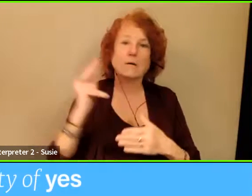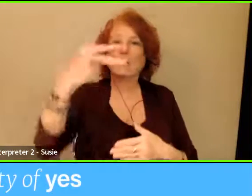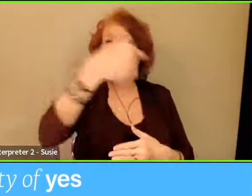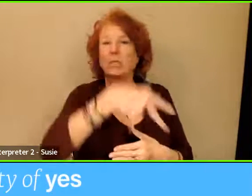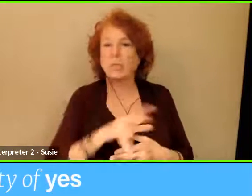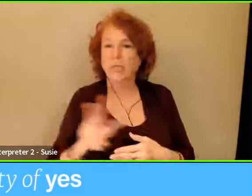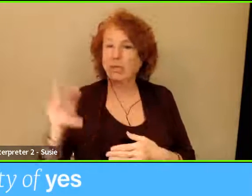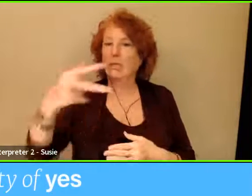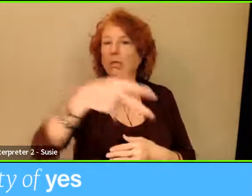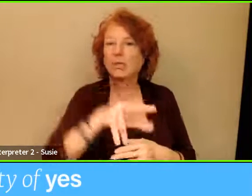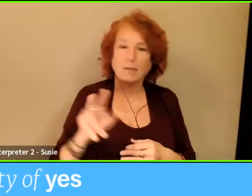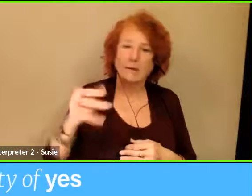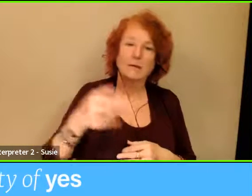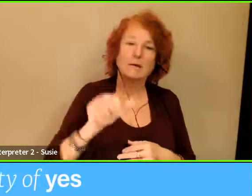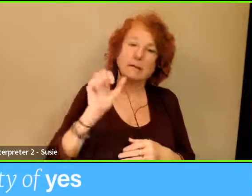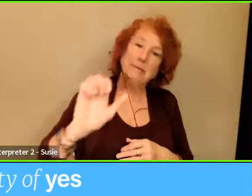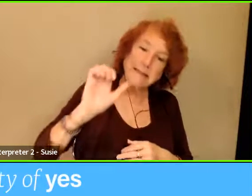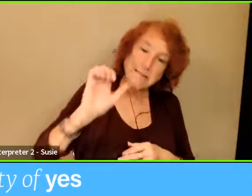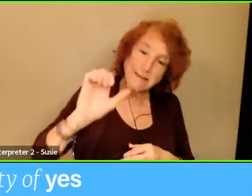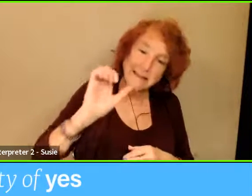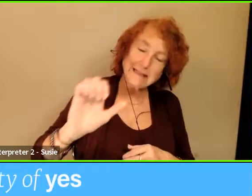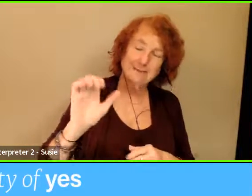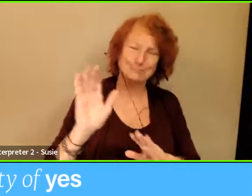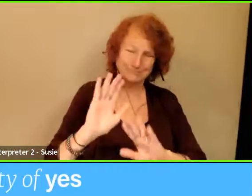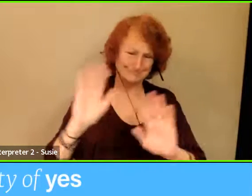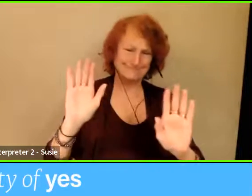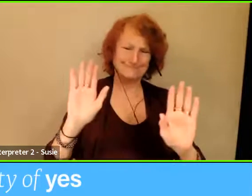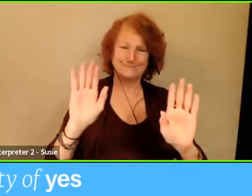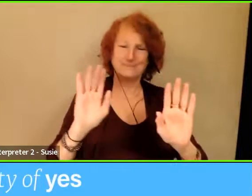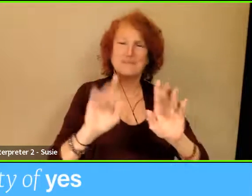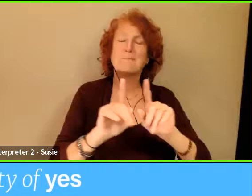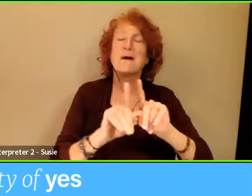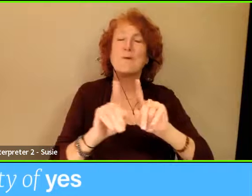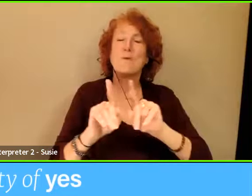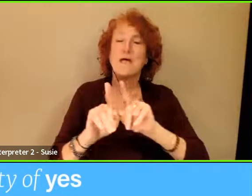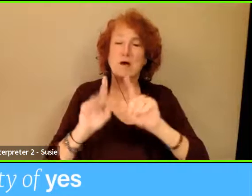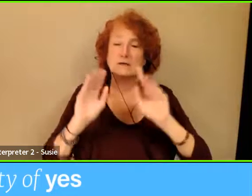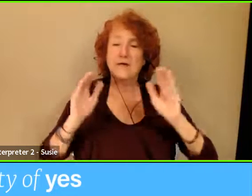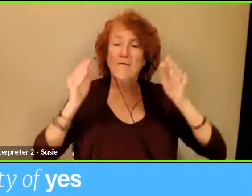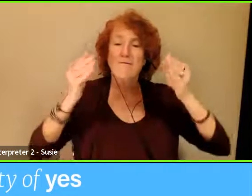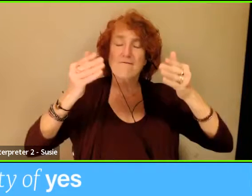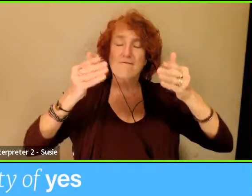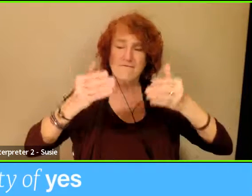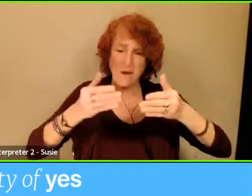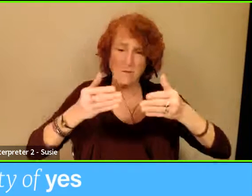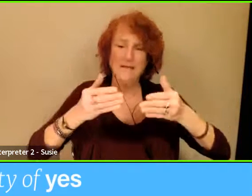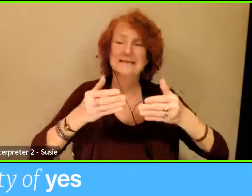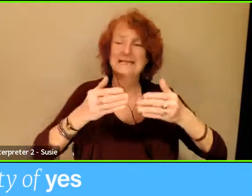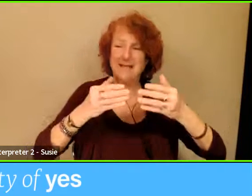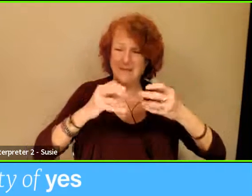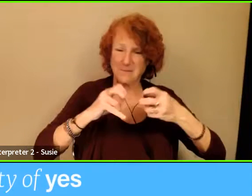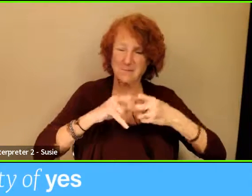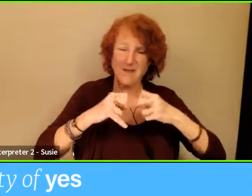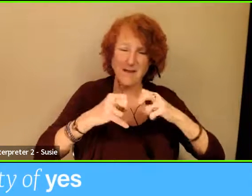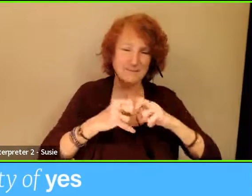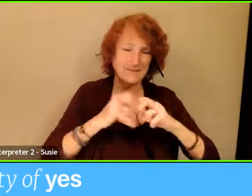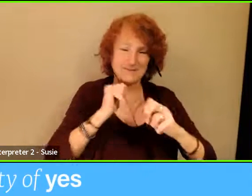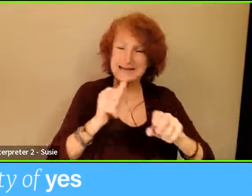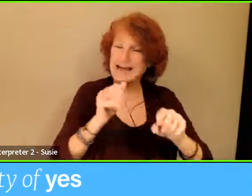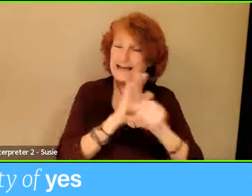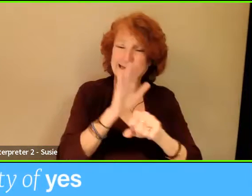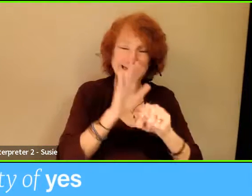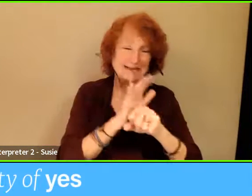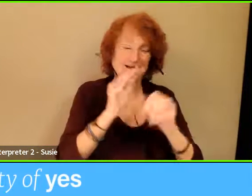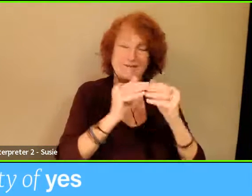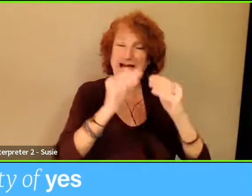your horn and everything like that. But we're also extremely focused on the hardships of there not being enough housing. And